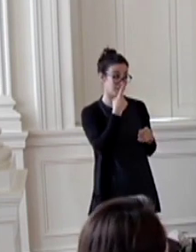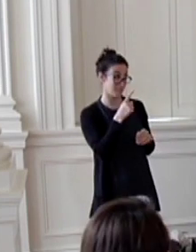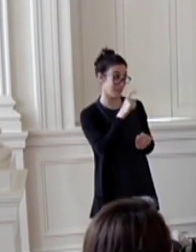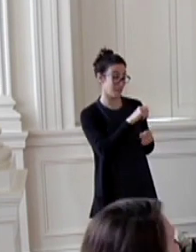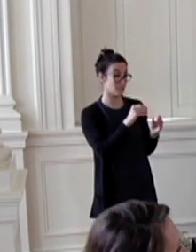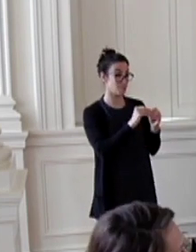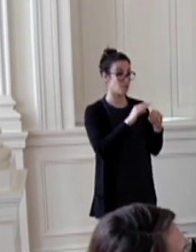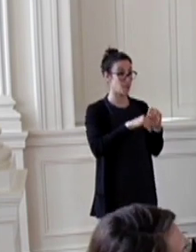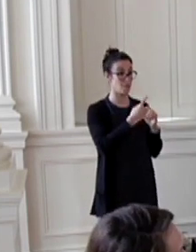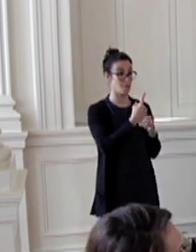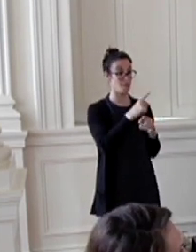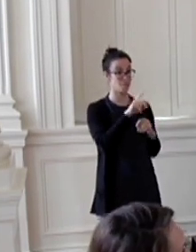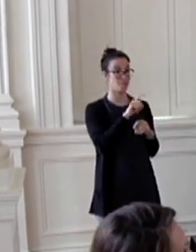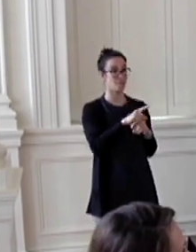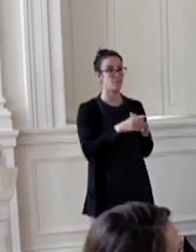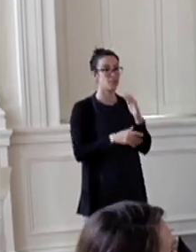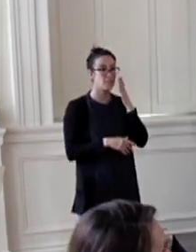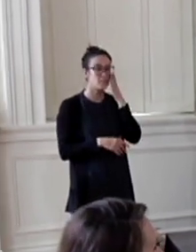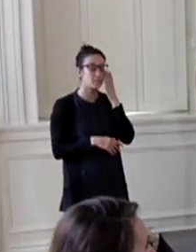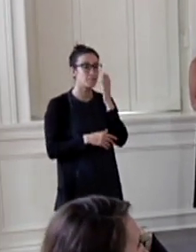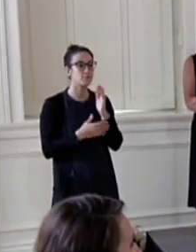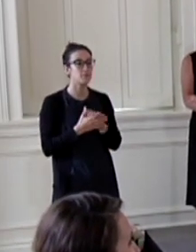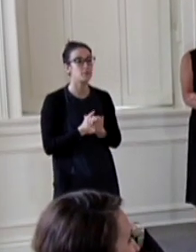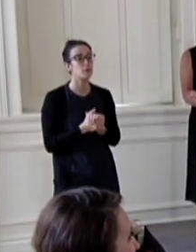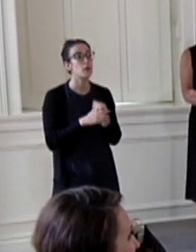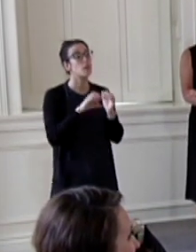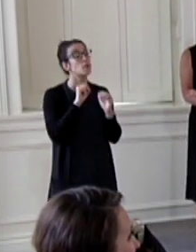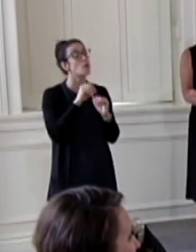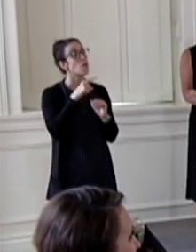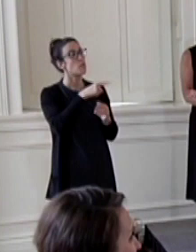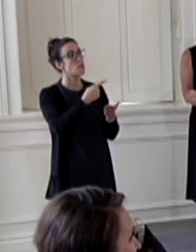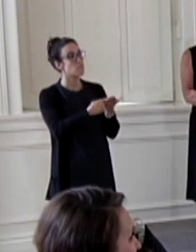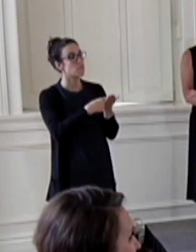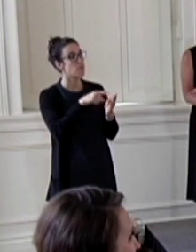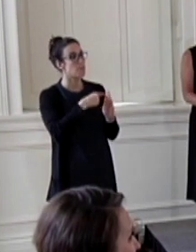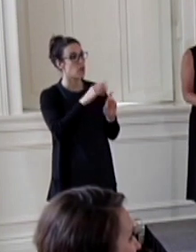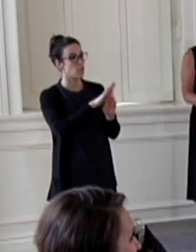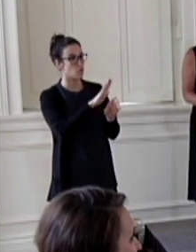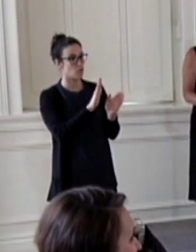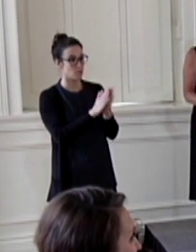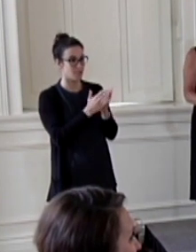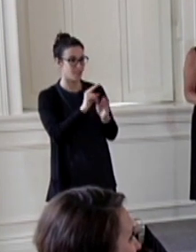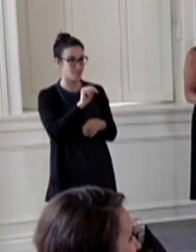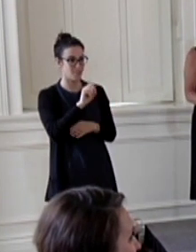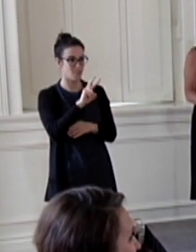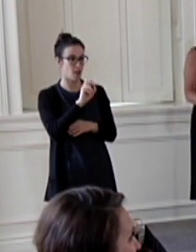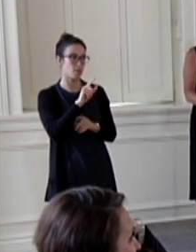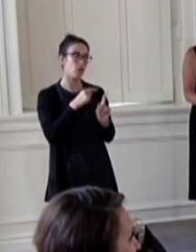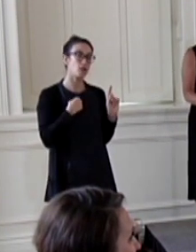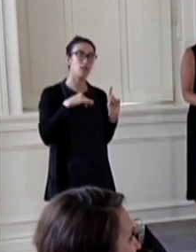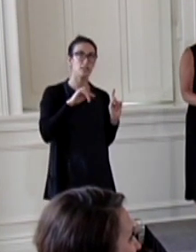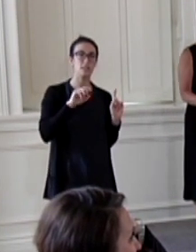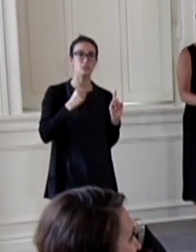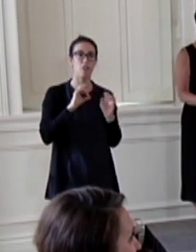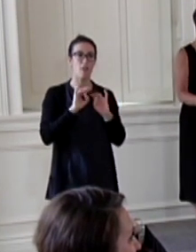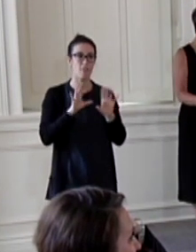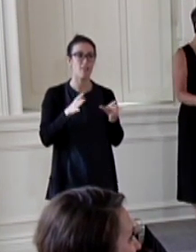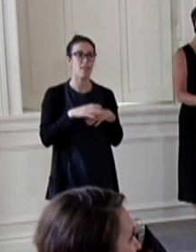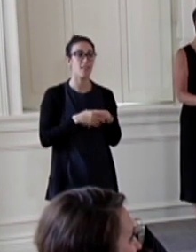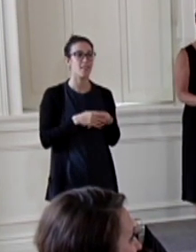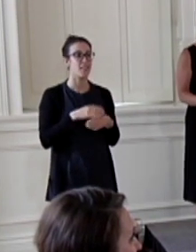You can have another. Yeah. So you talked about your novel, which you're awful. Awful. Yeah.